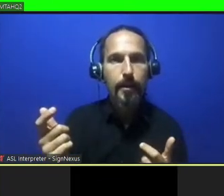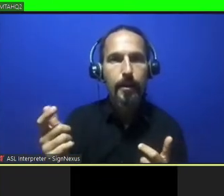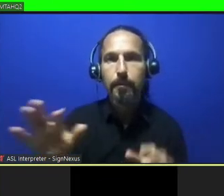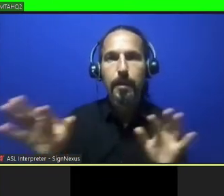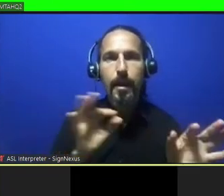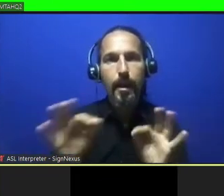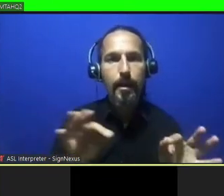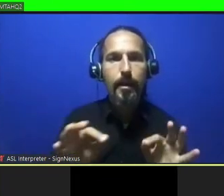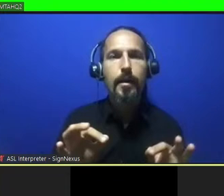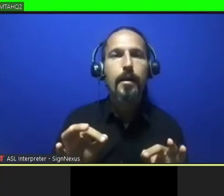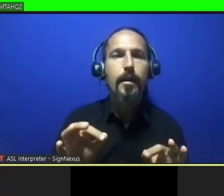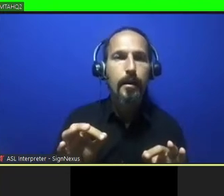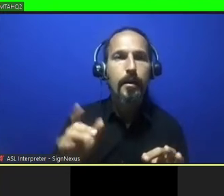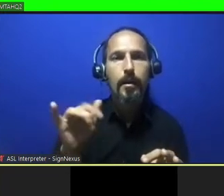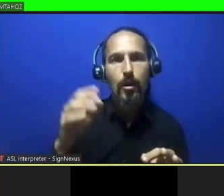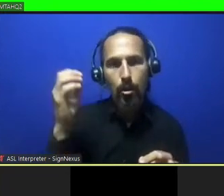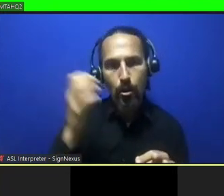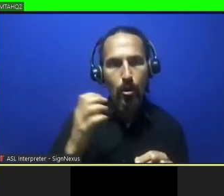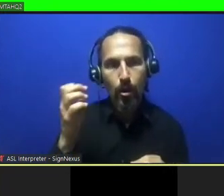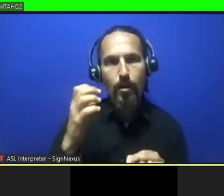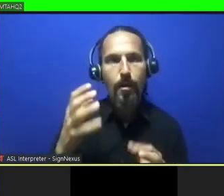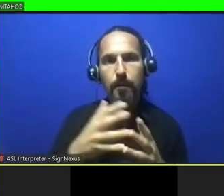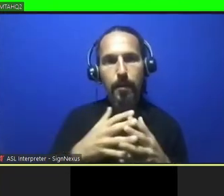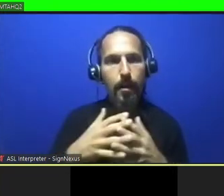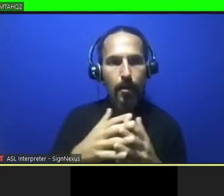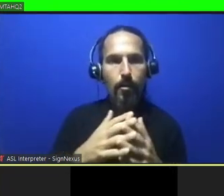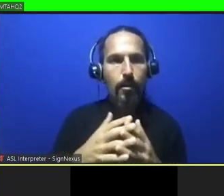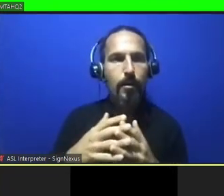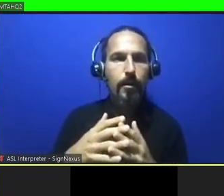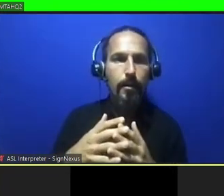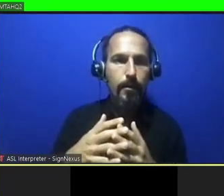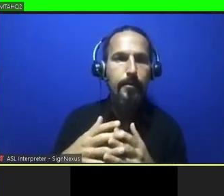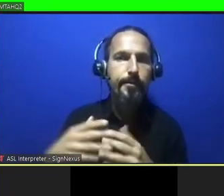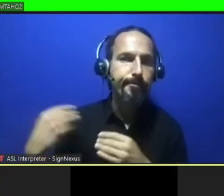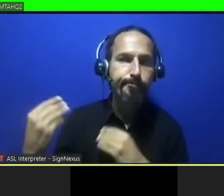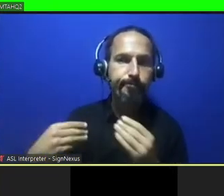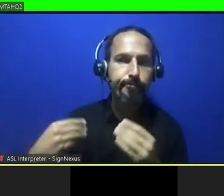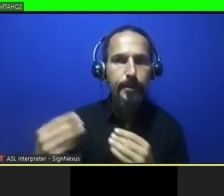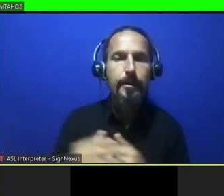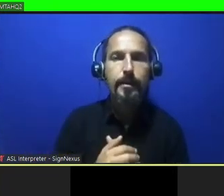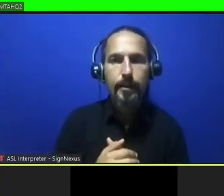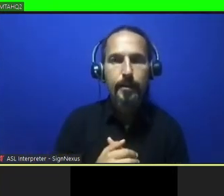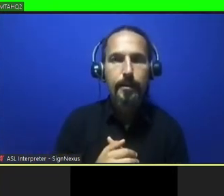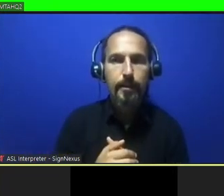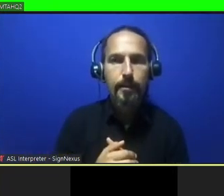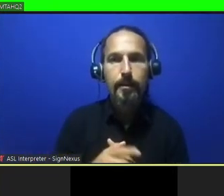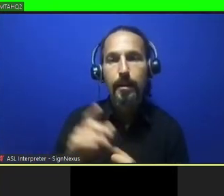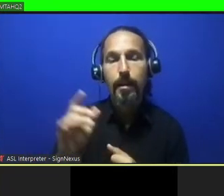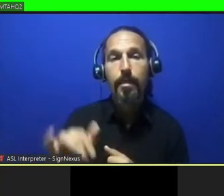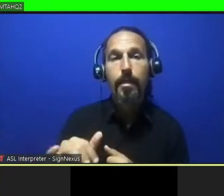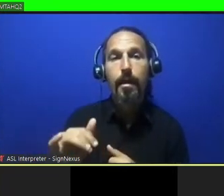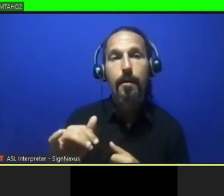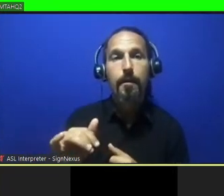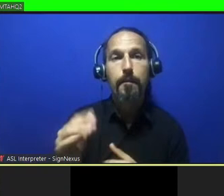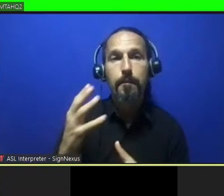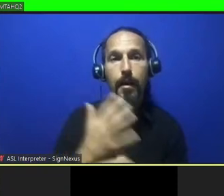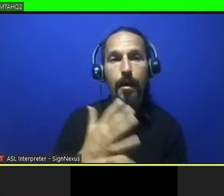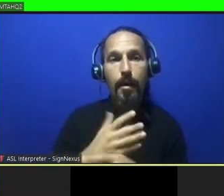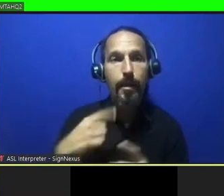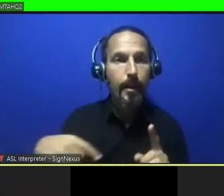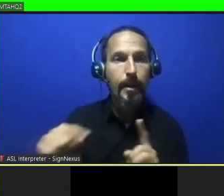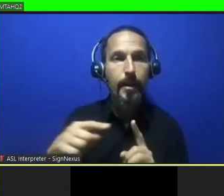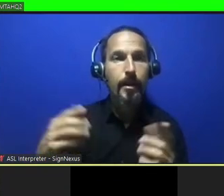see america european american descent so that itself bothers a lot of folks out here